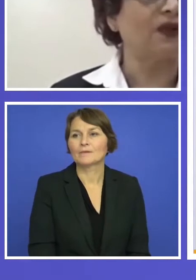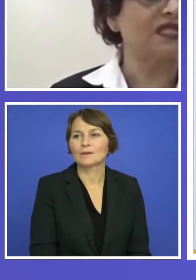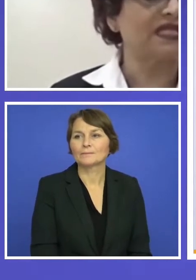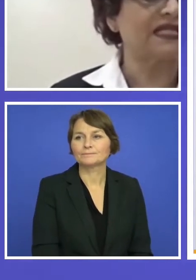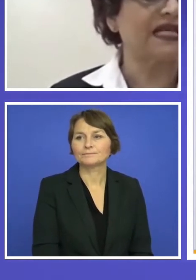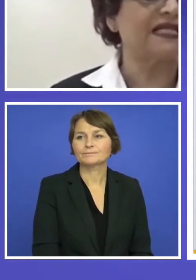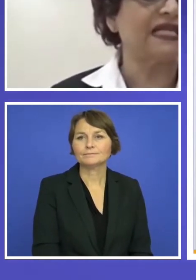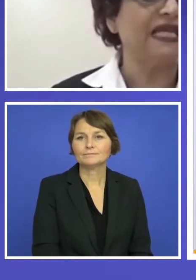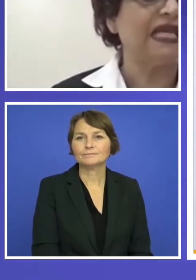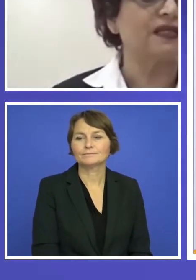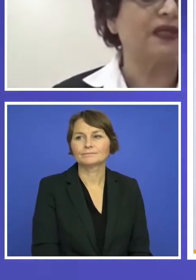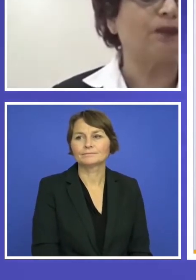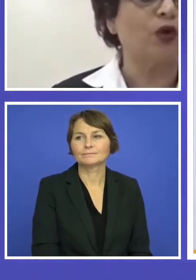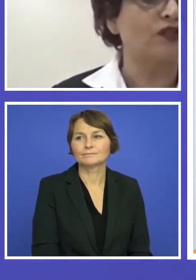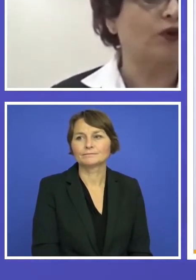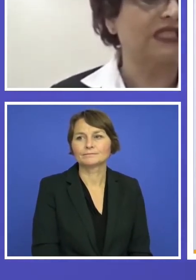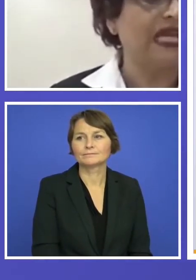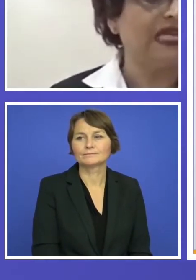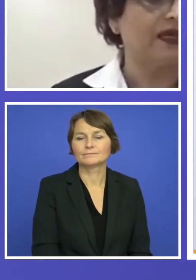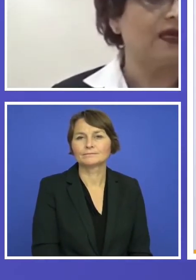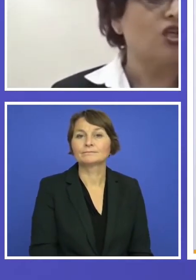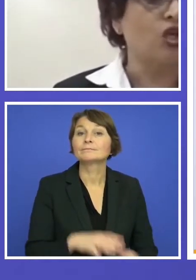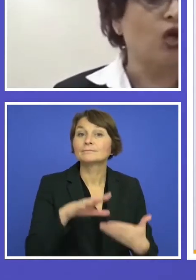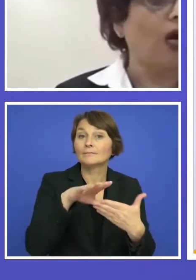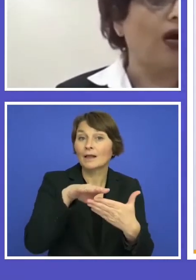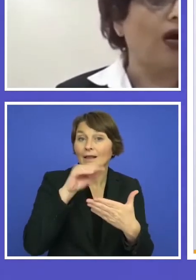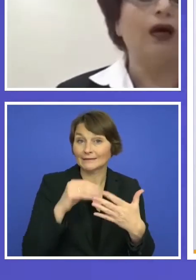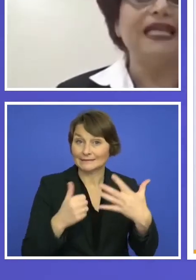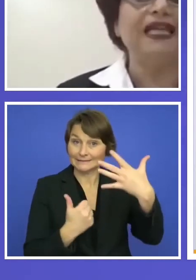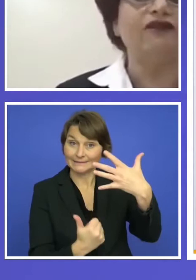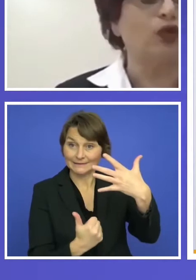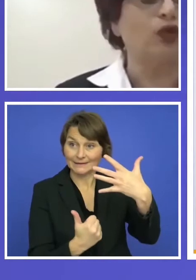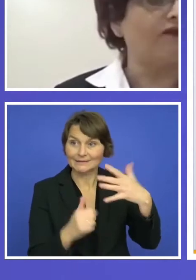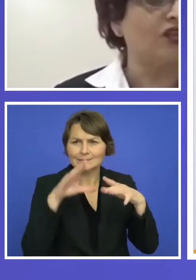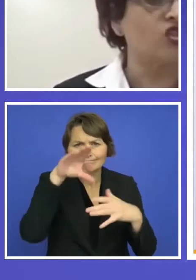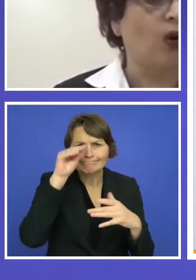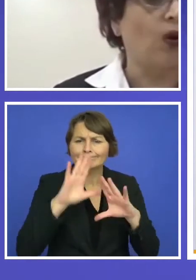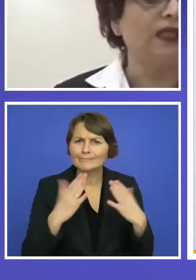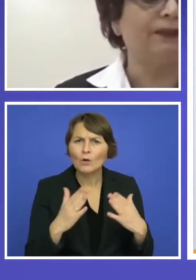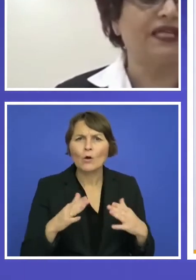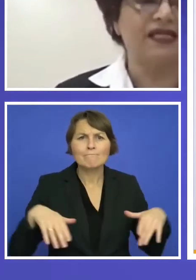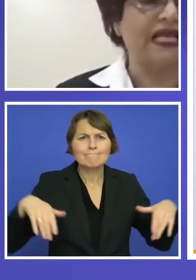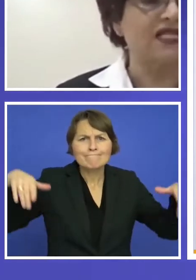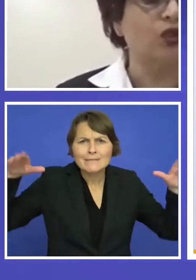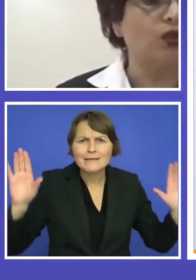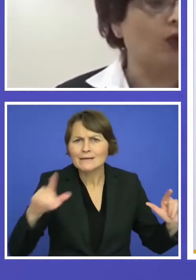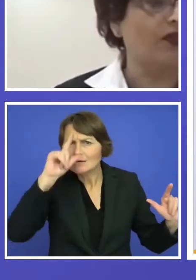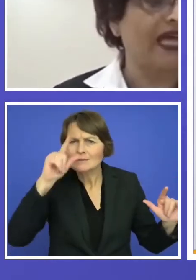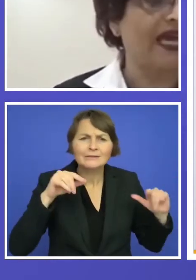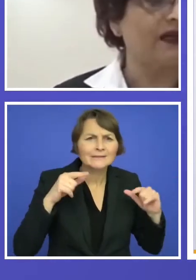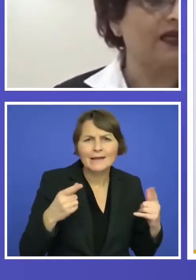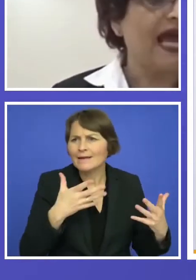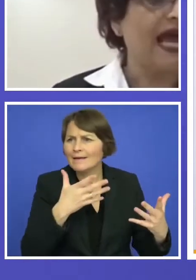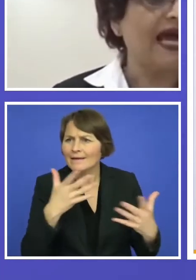Lesson number 6 is eagles prepares for training. So leave your comfort zone because there is no